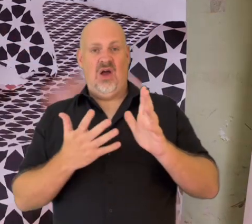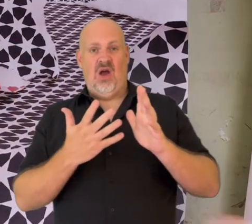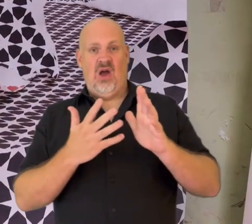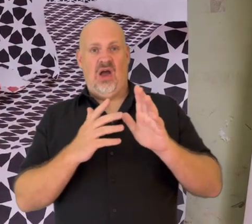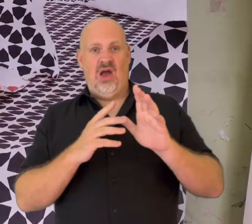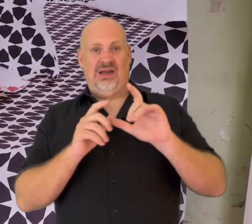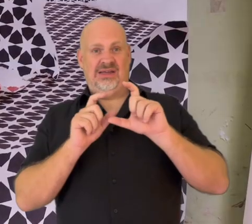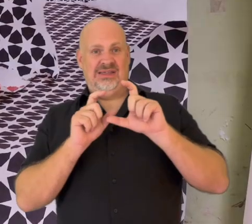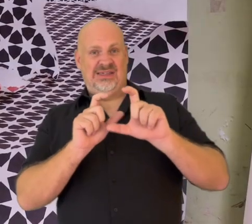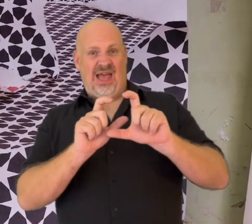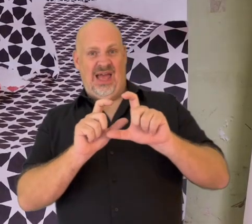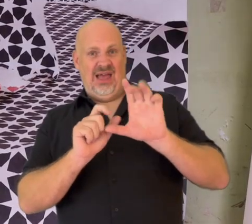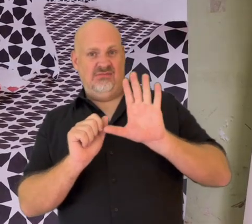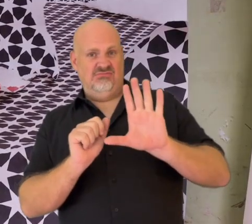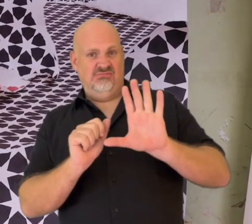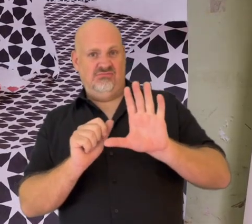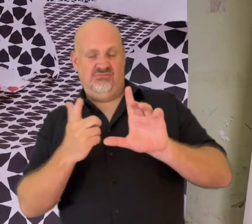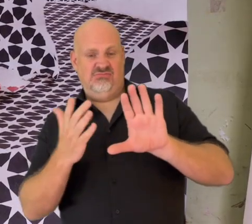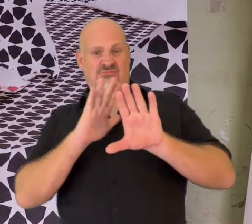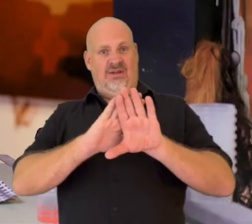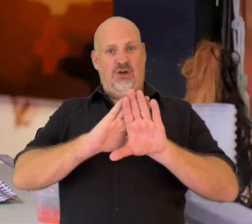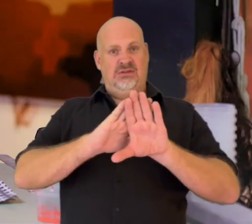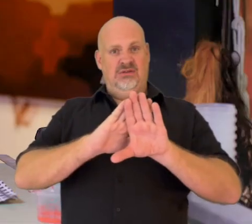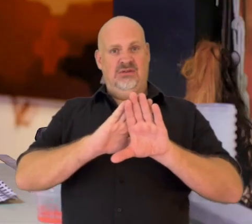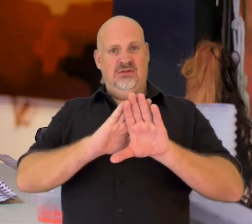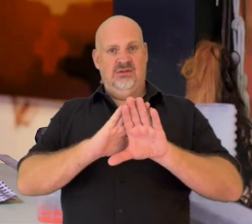as one shape in front of another shape.